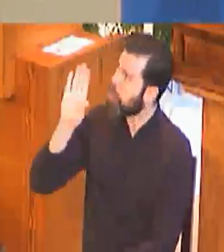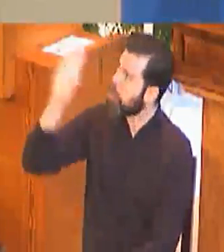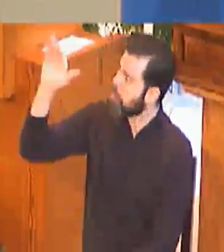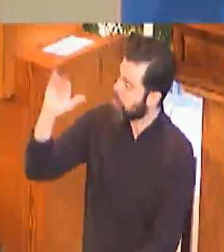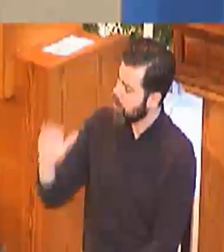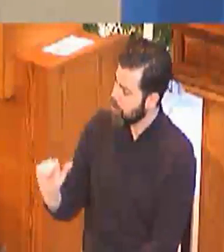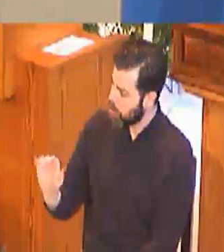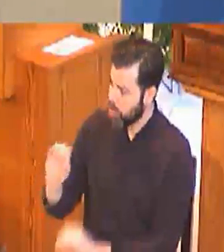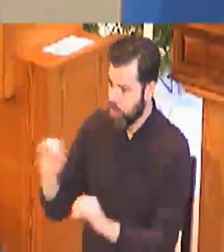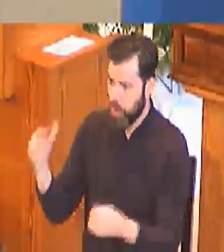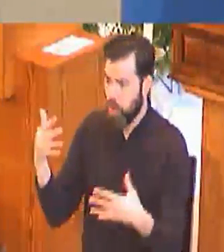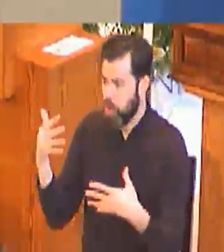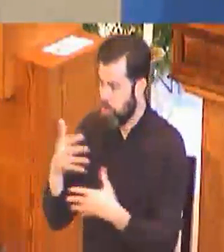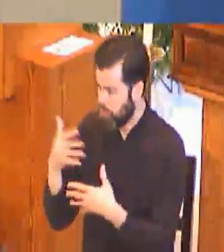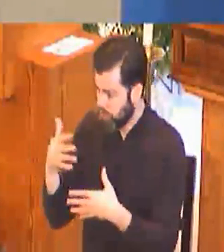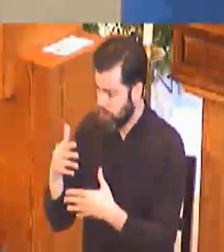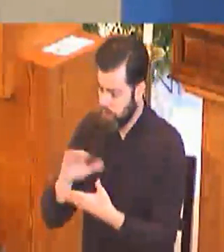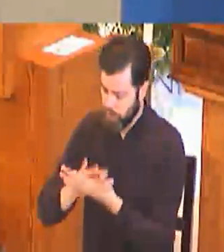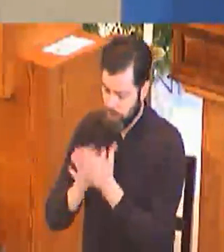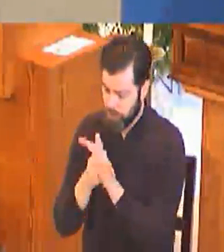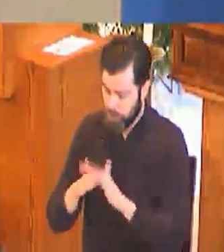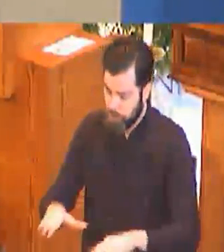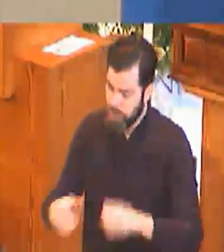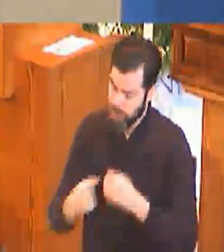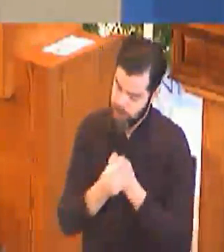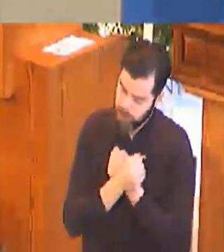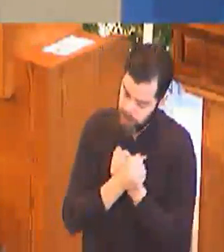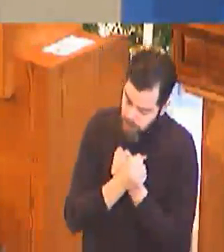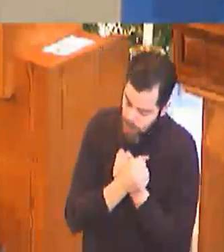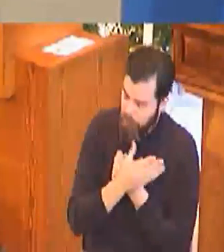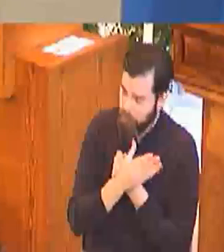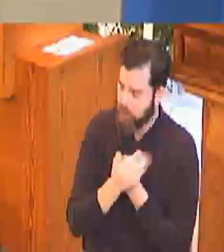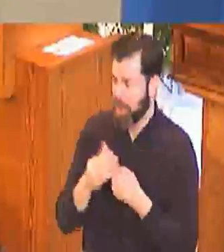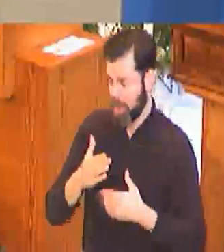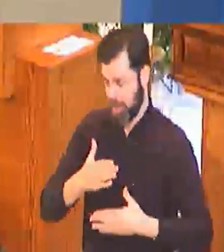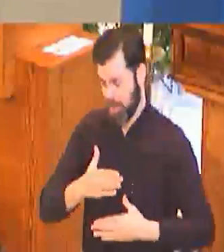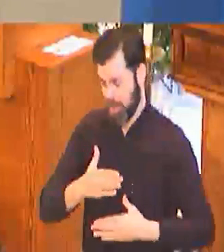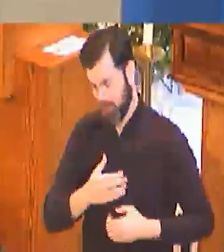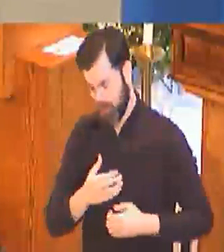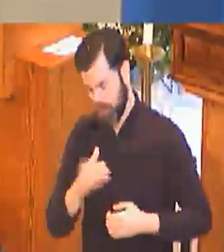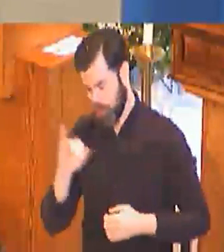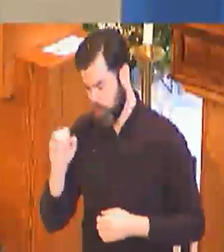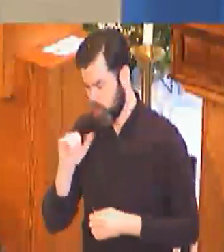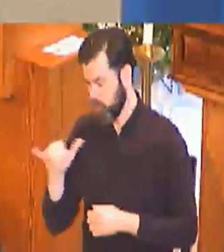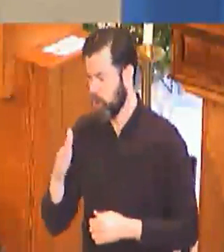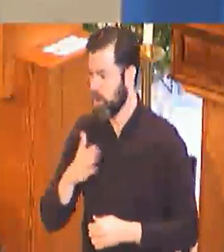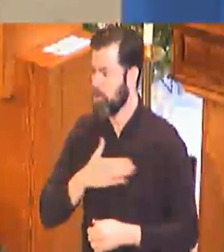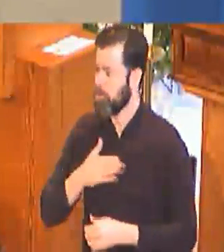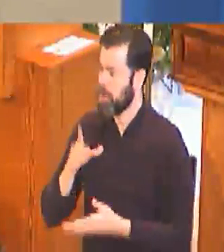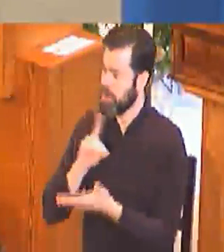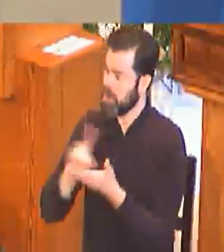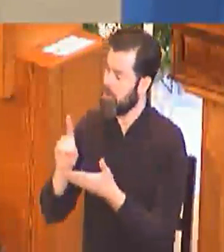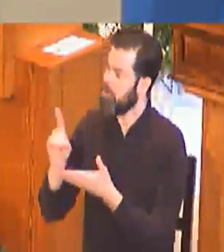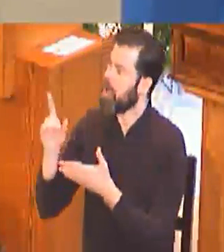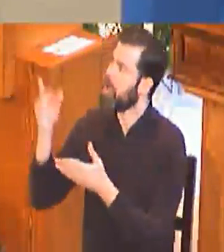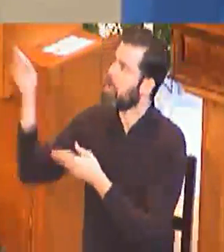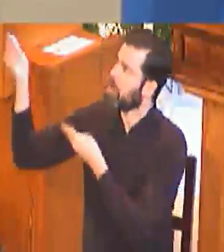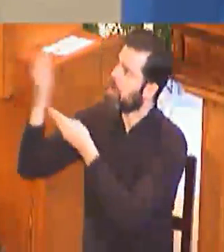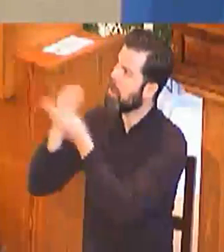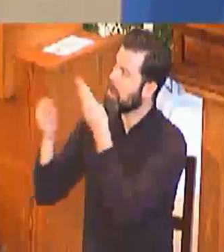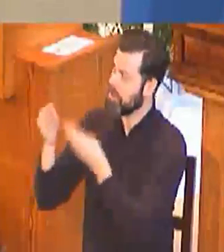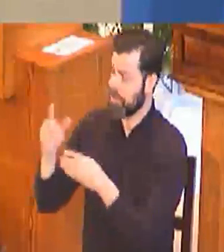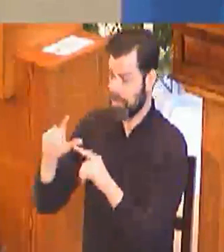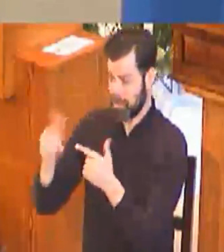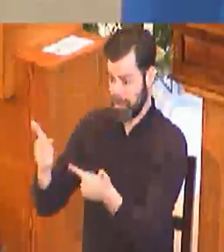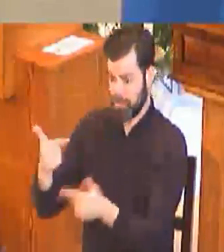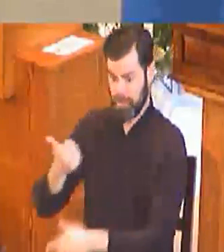to fear. Peace, love, and joy are my divine inheritance. Together? I